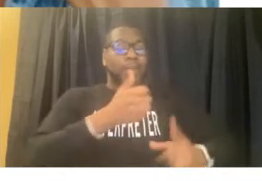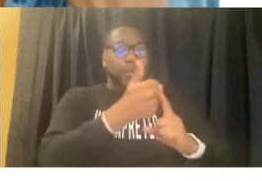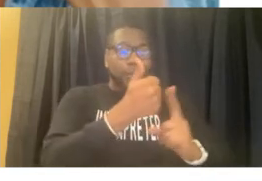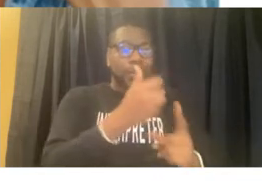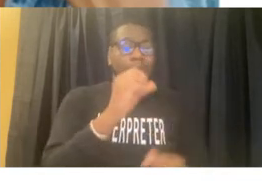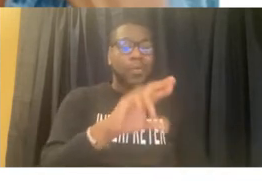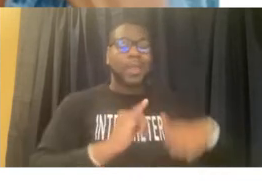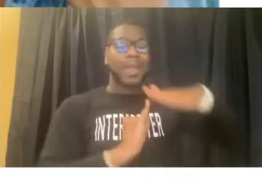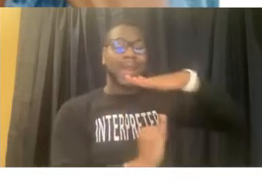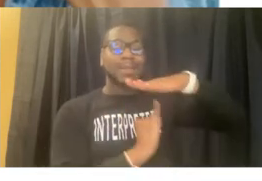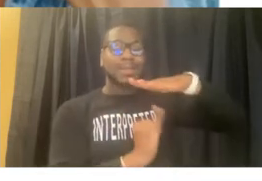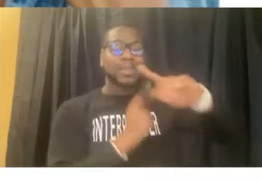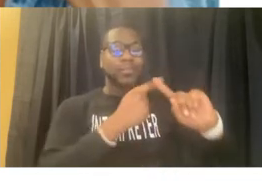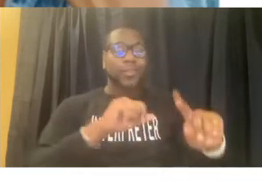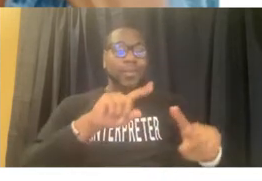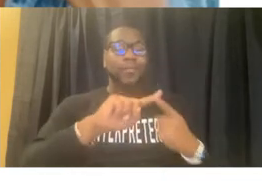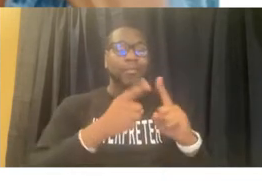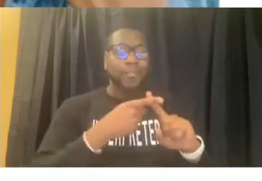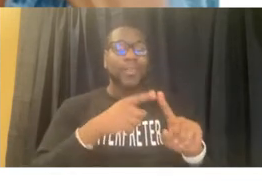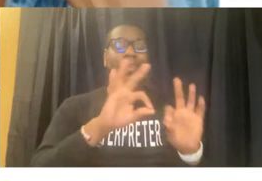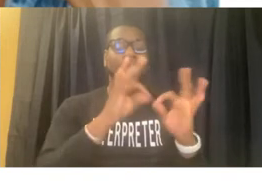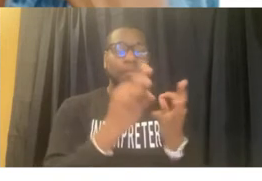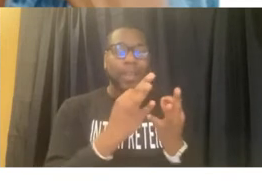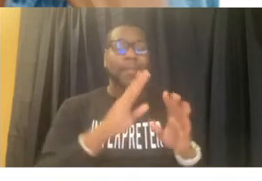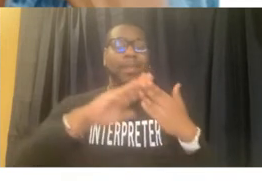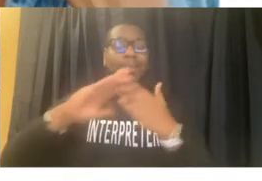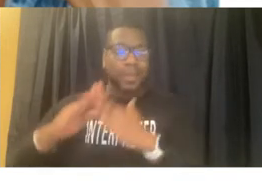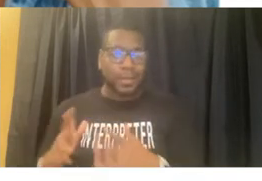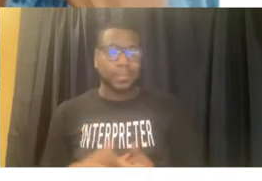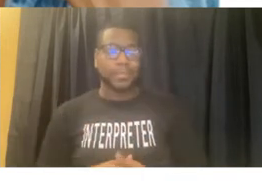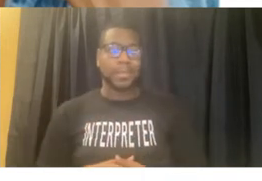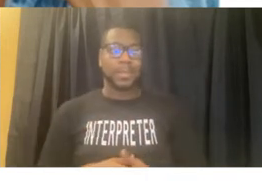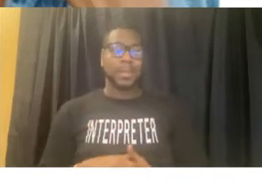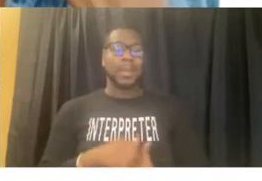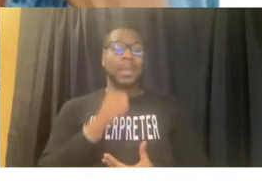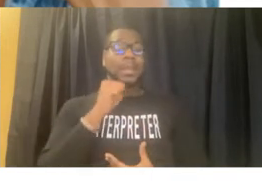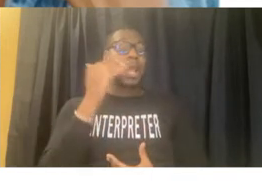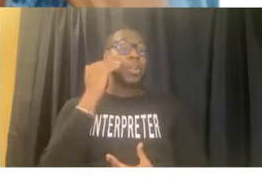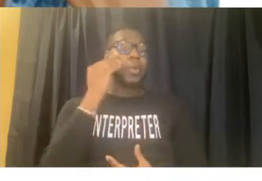family, and society, the lack of survivors not knowing if a service is LGBT